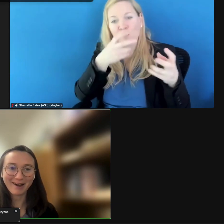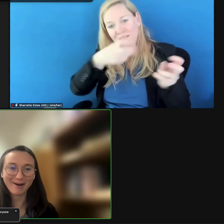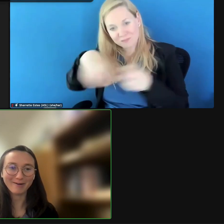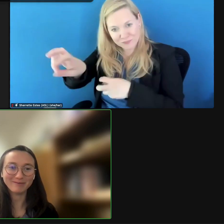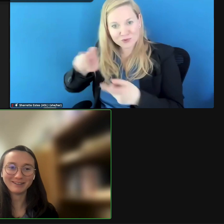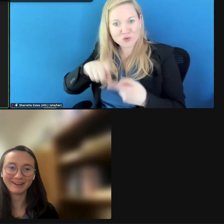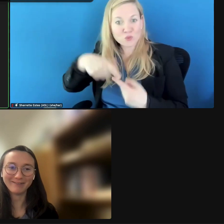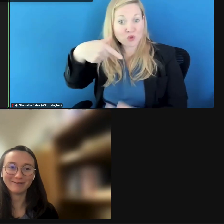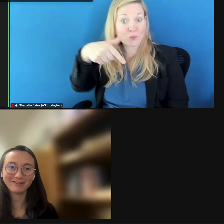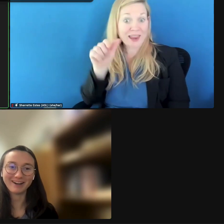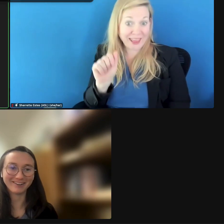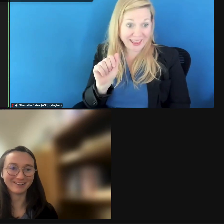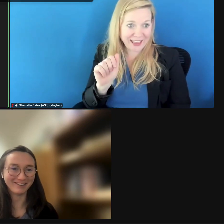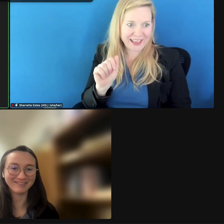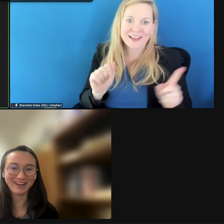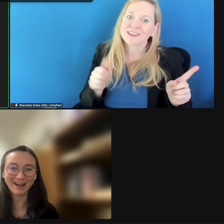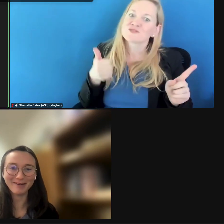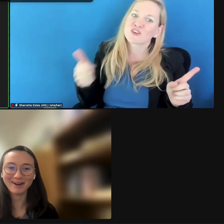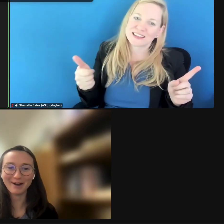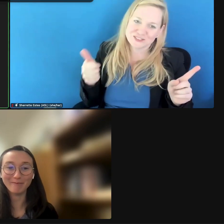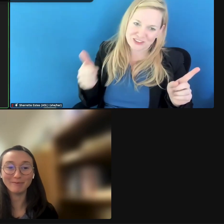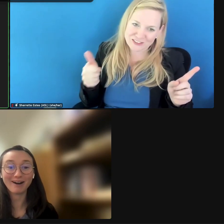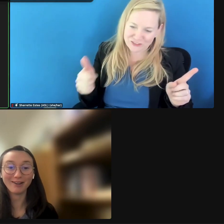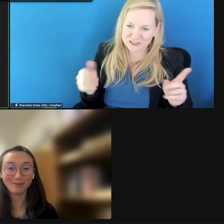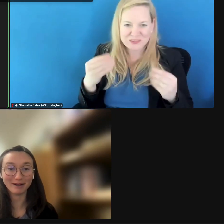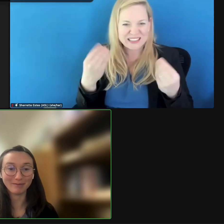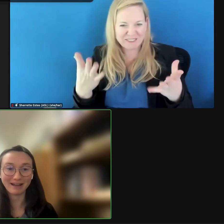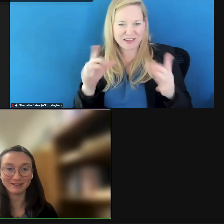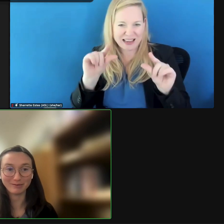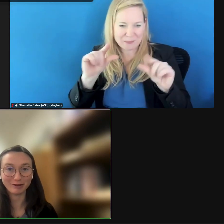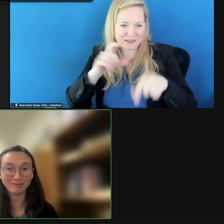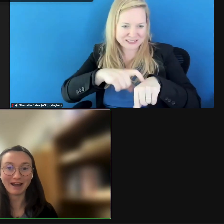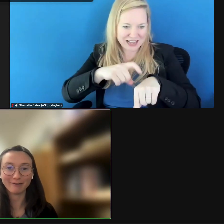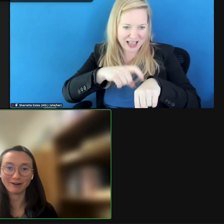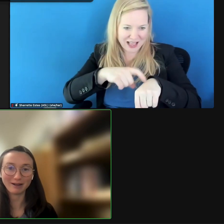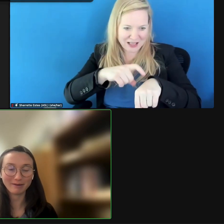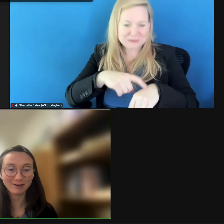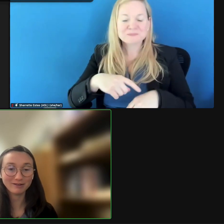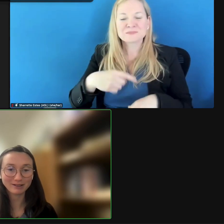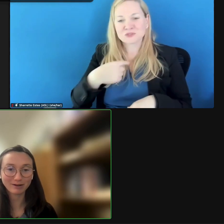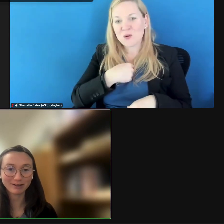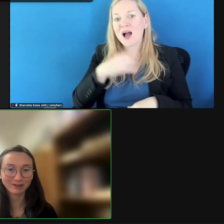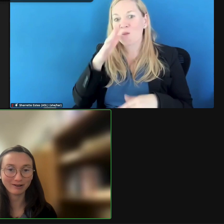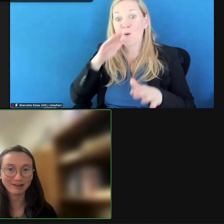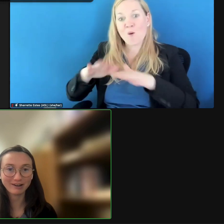Q&A. Great, that sounds great. To lose some time, but I'll open up that Zoom room now for